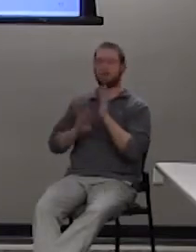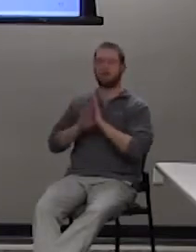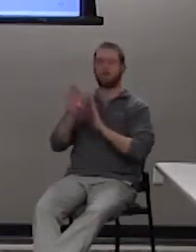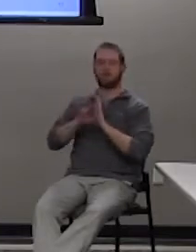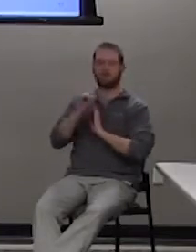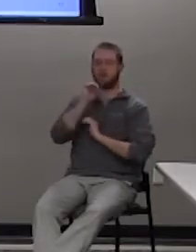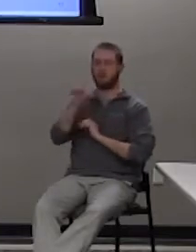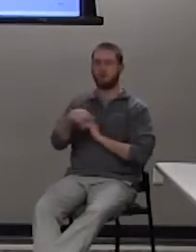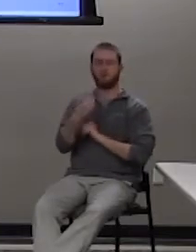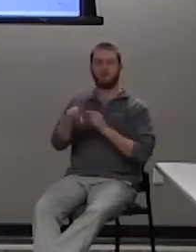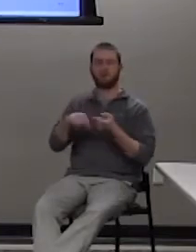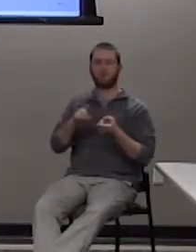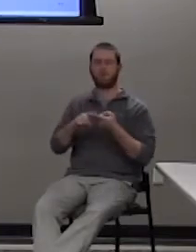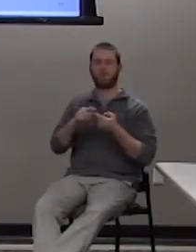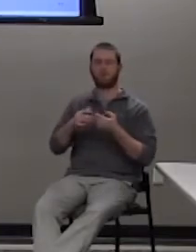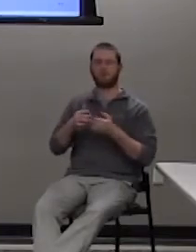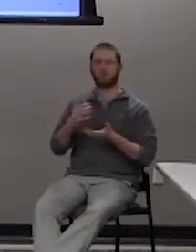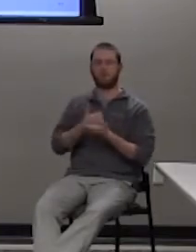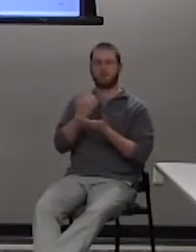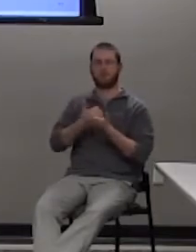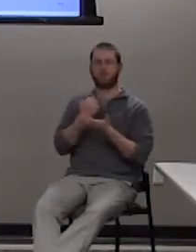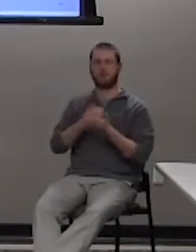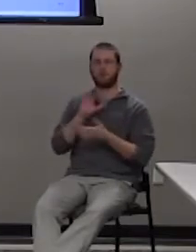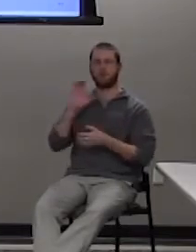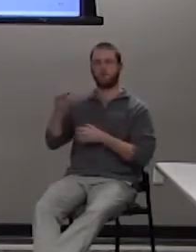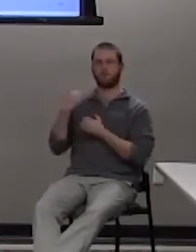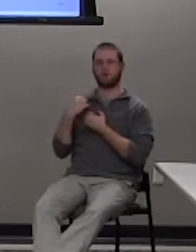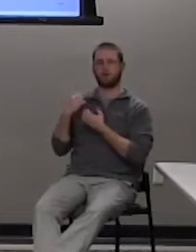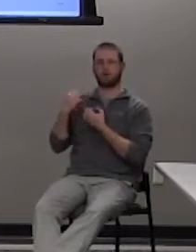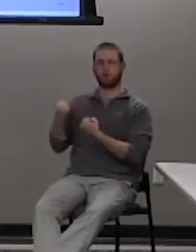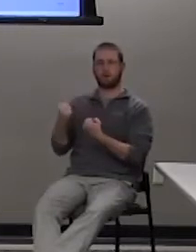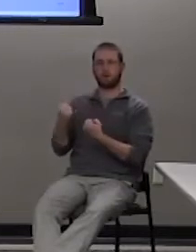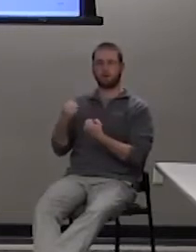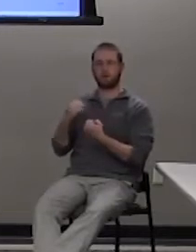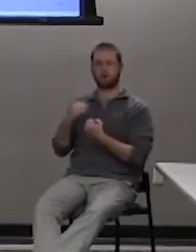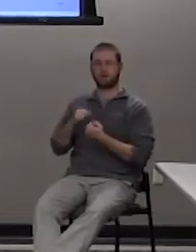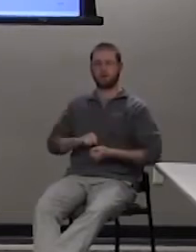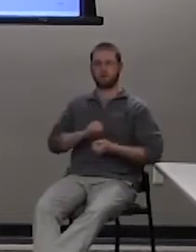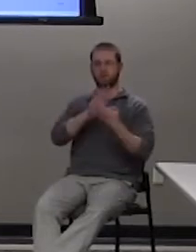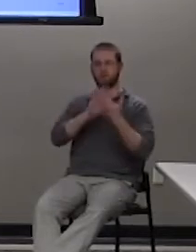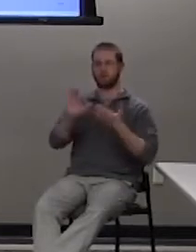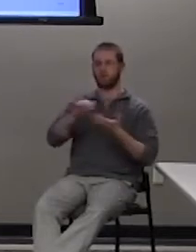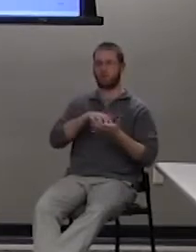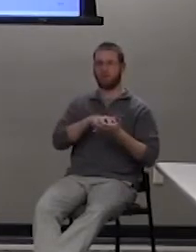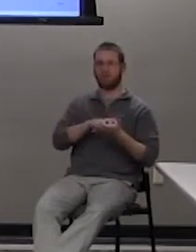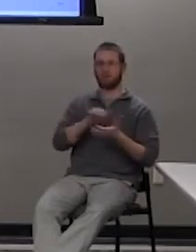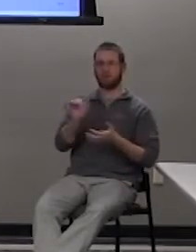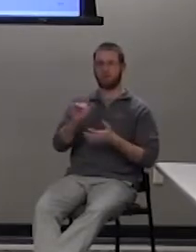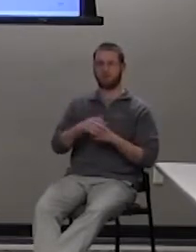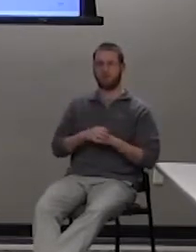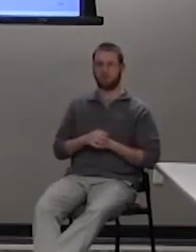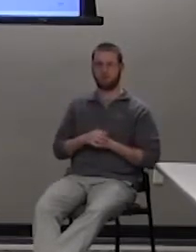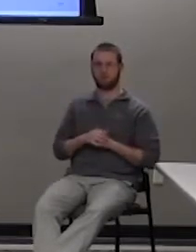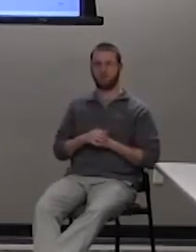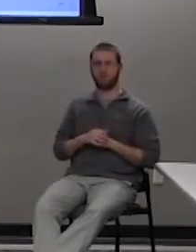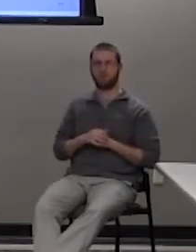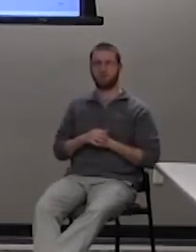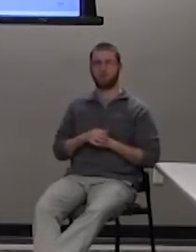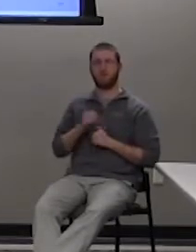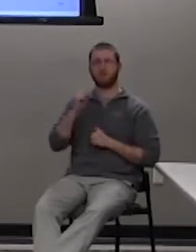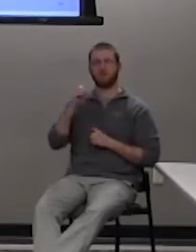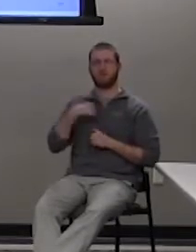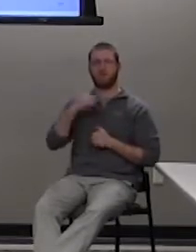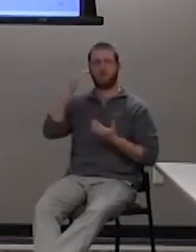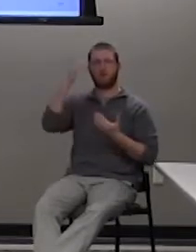not about taking advantages of your strengths. Sure. It's addressing your weaknesses. And so